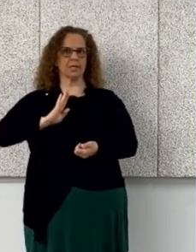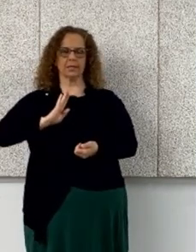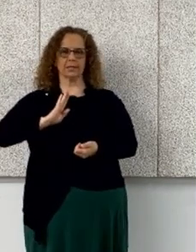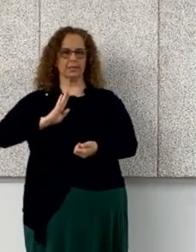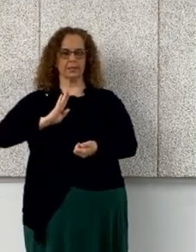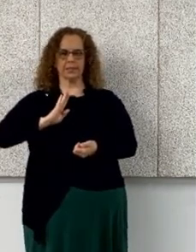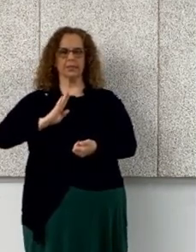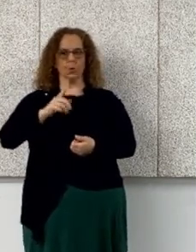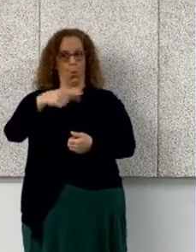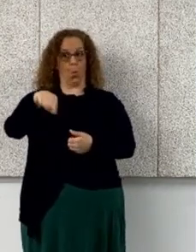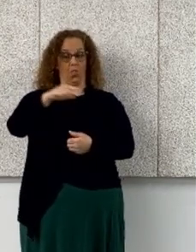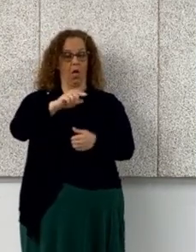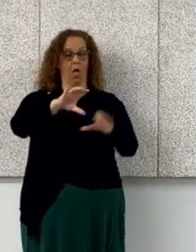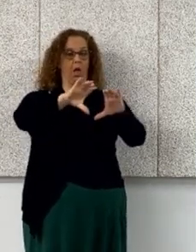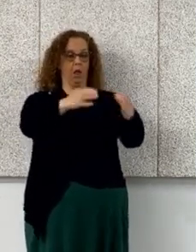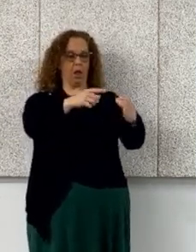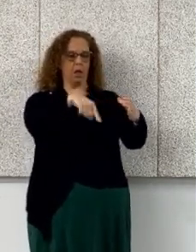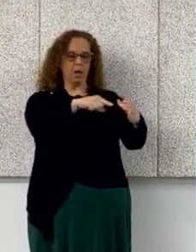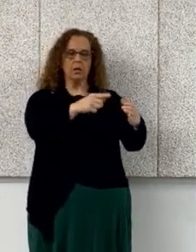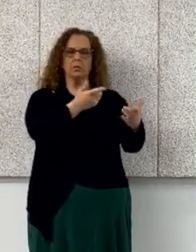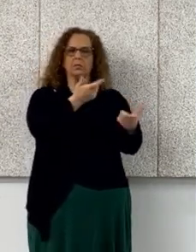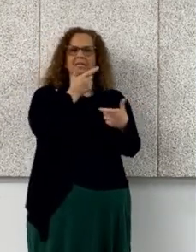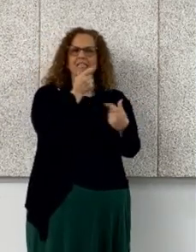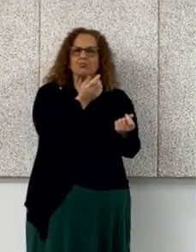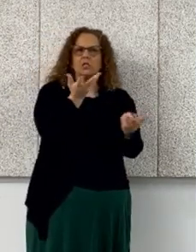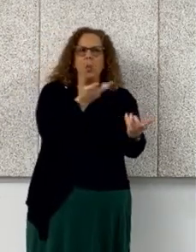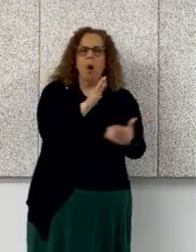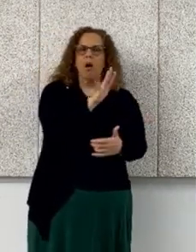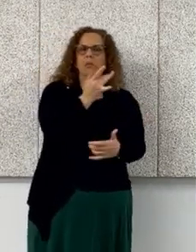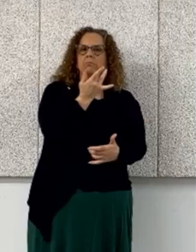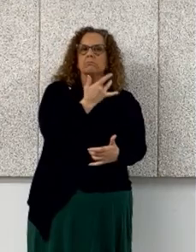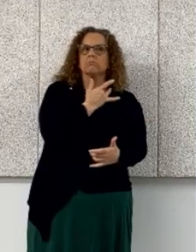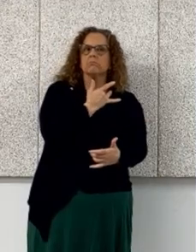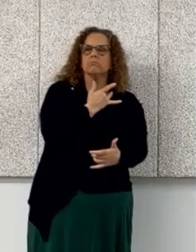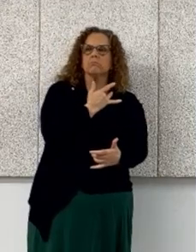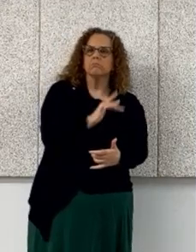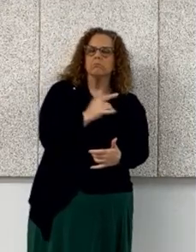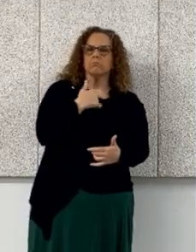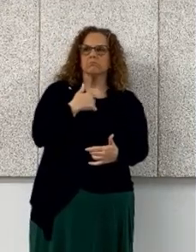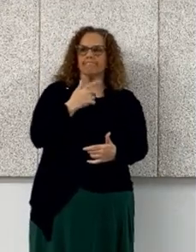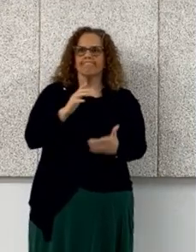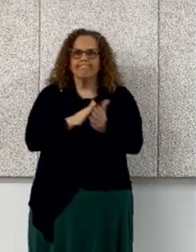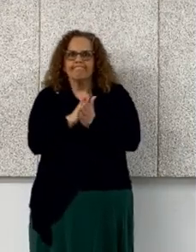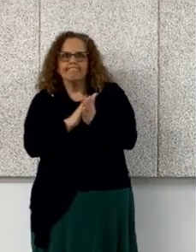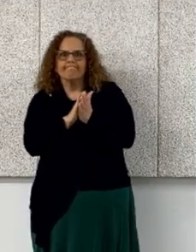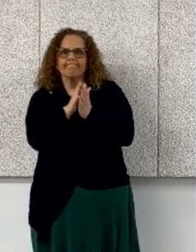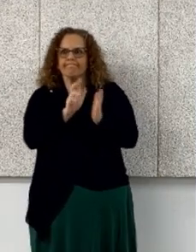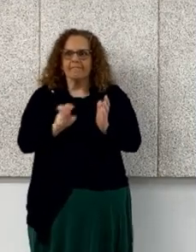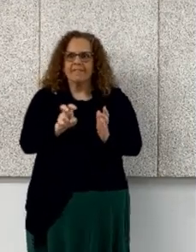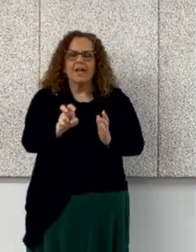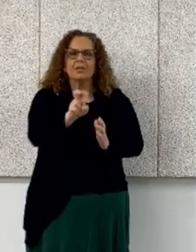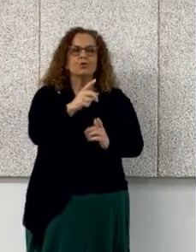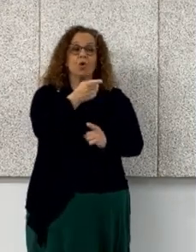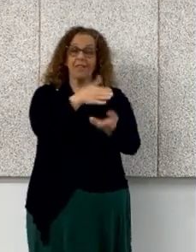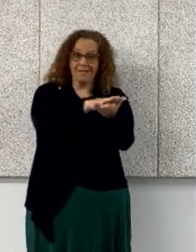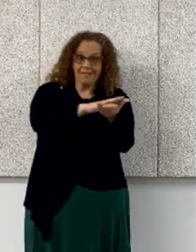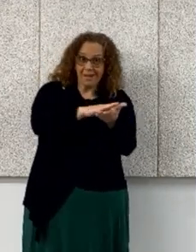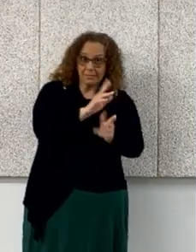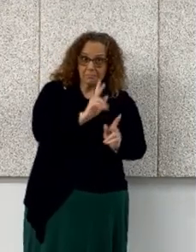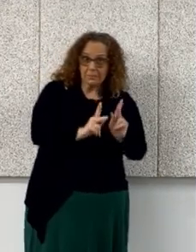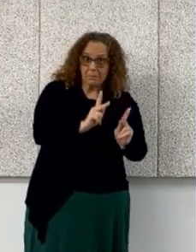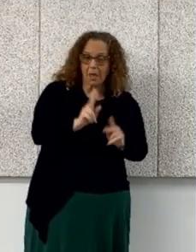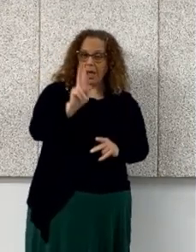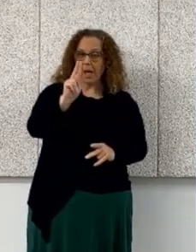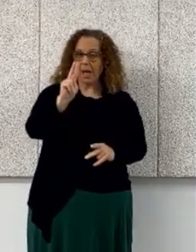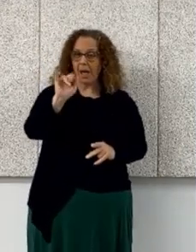group of people have a taste for adventure? Are they kind? How many of these people have